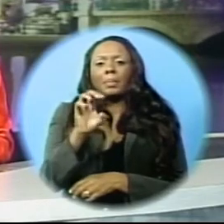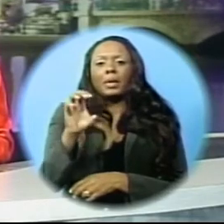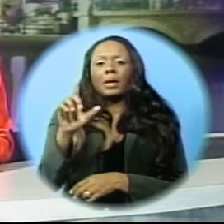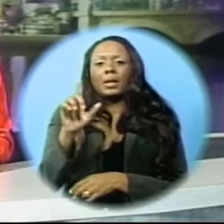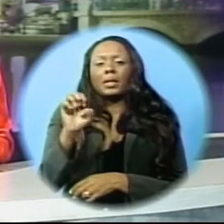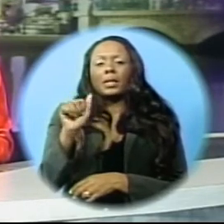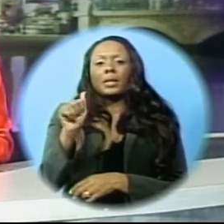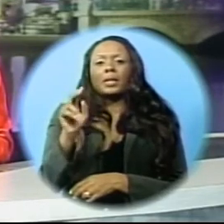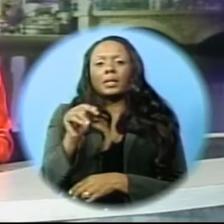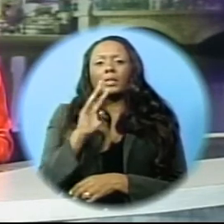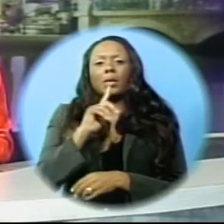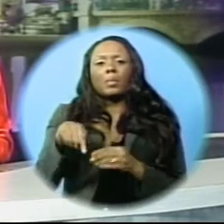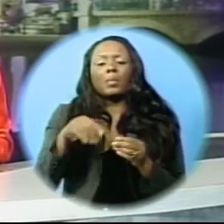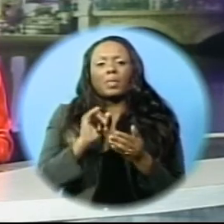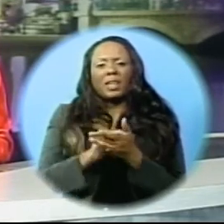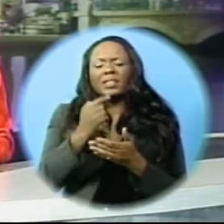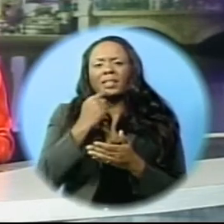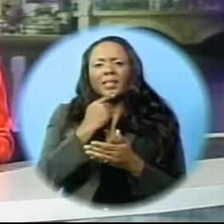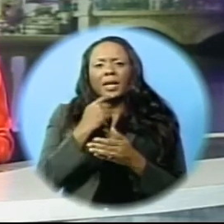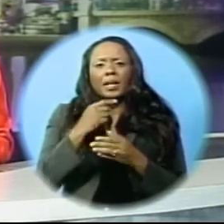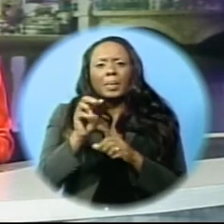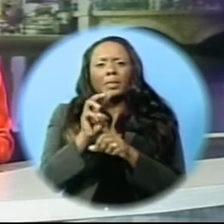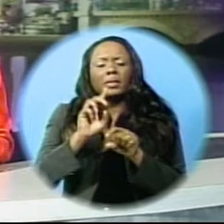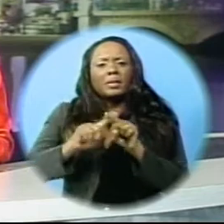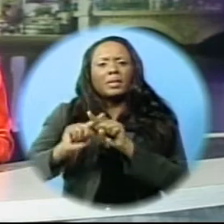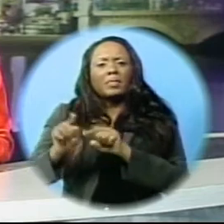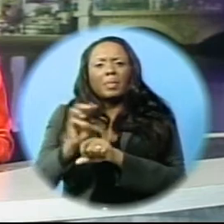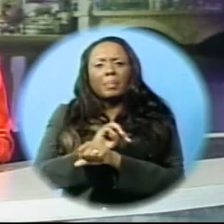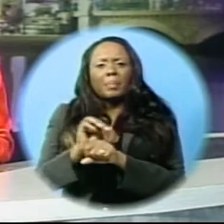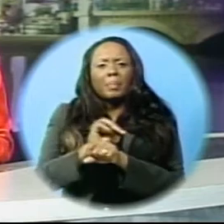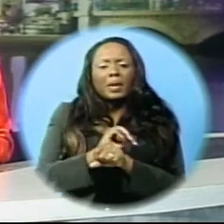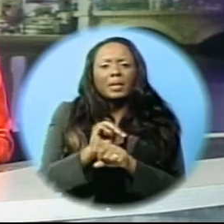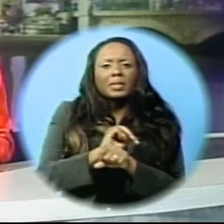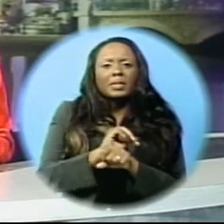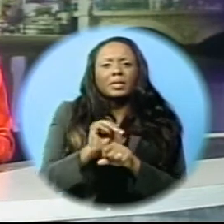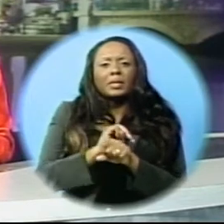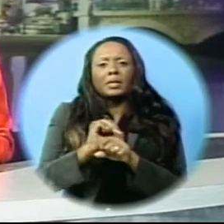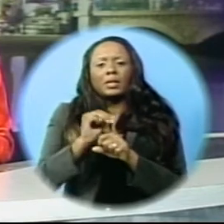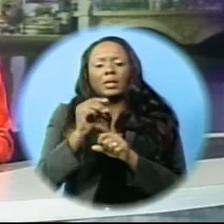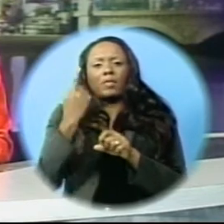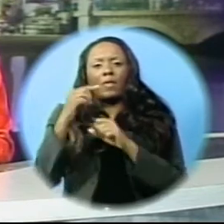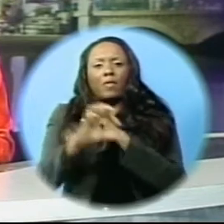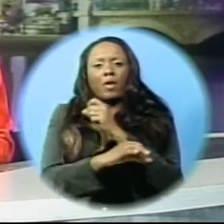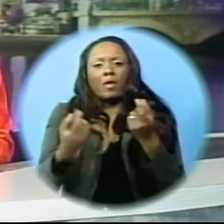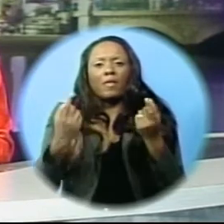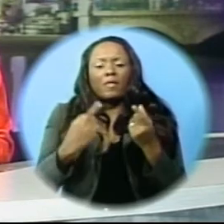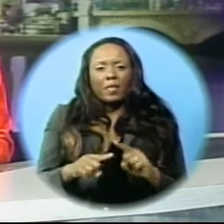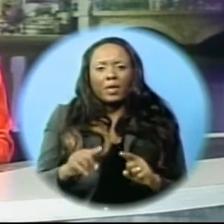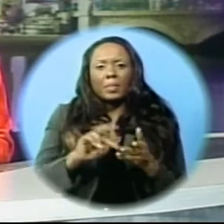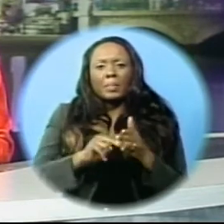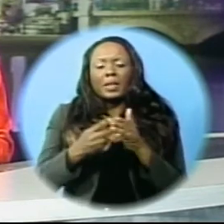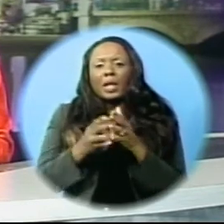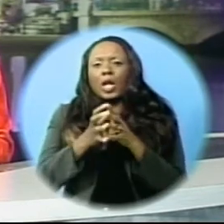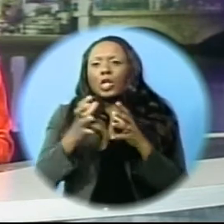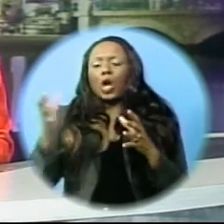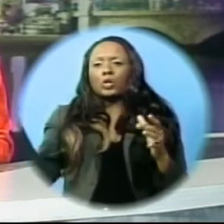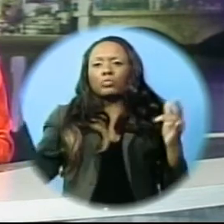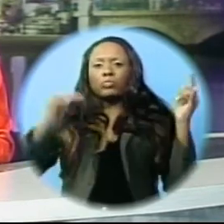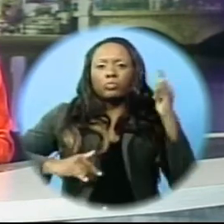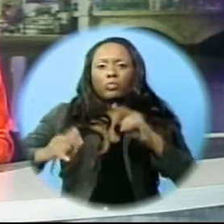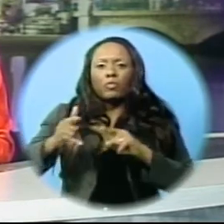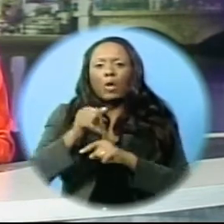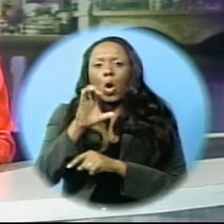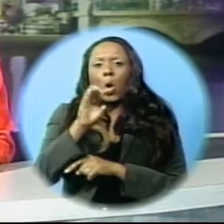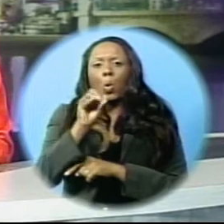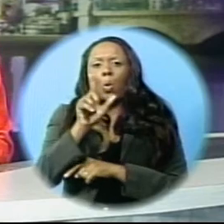negotiations among ministers of foreign affairs have led to flights out of Colombia. This, she says, has opened doors in the tourism and